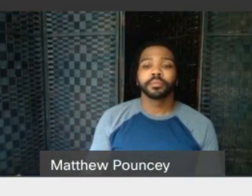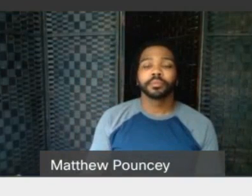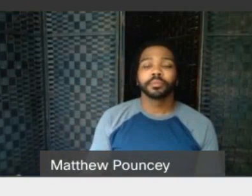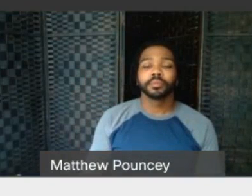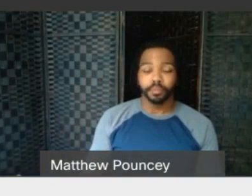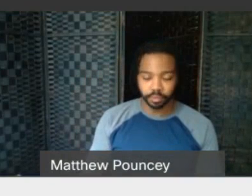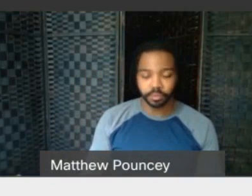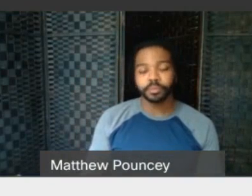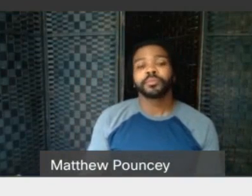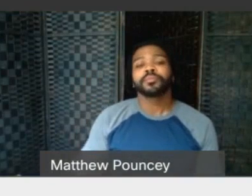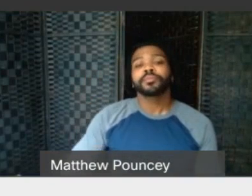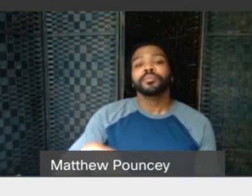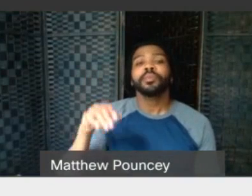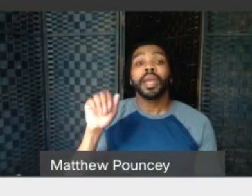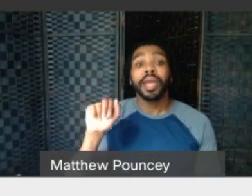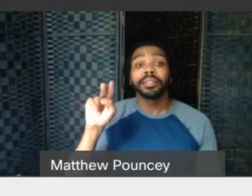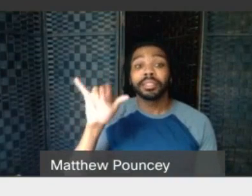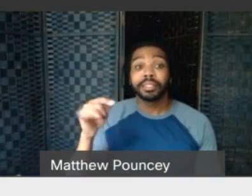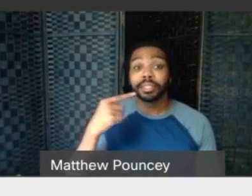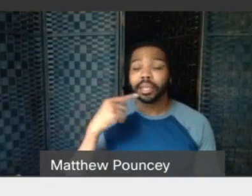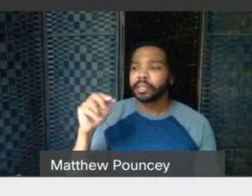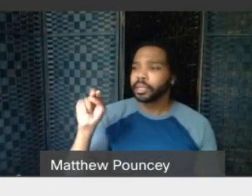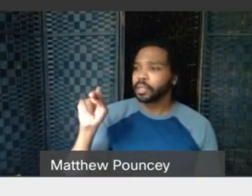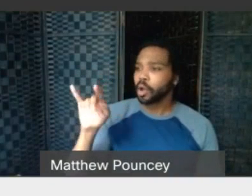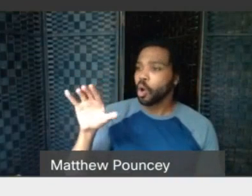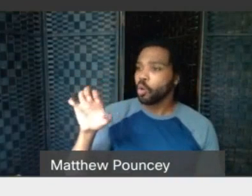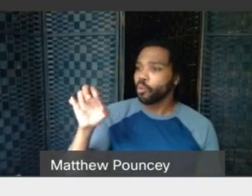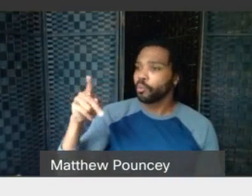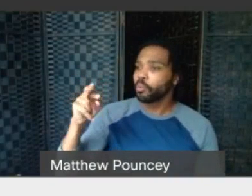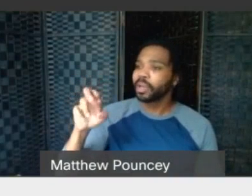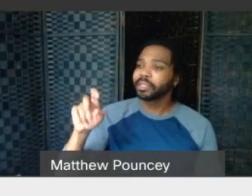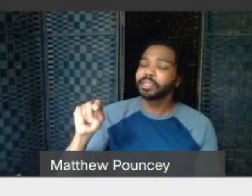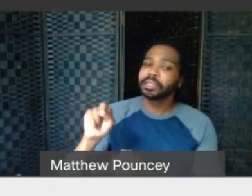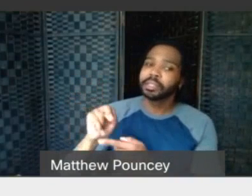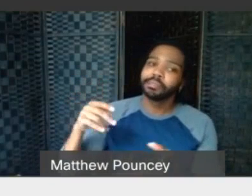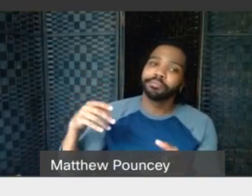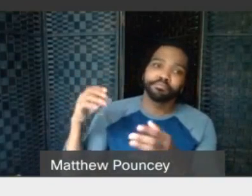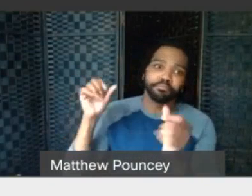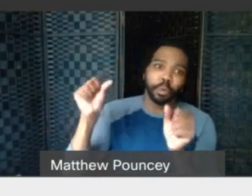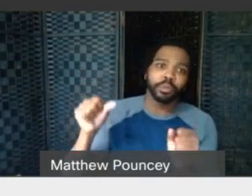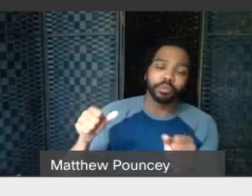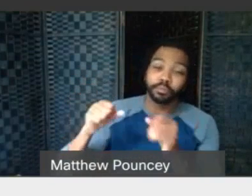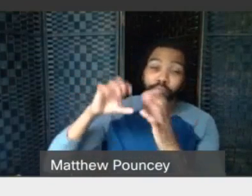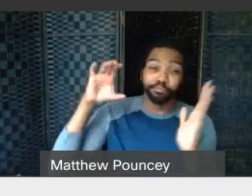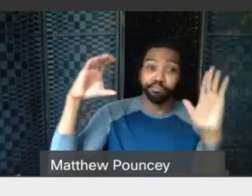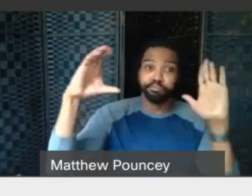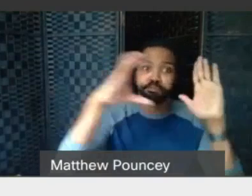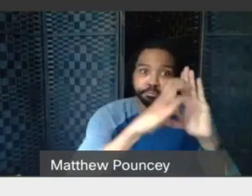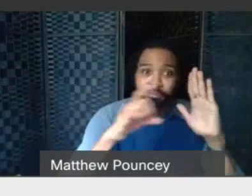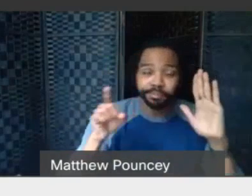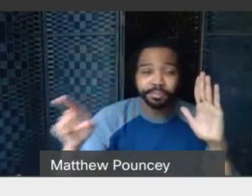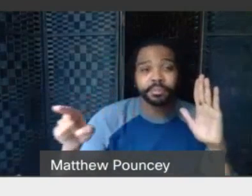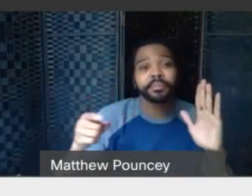So Nicole Preston has provided an update regarding Special Olympics. They're hosting a vaccination information webinar